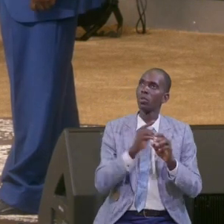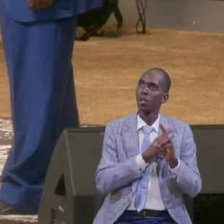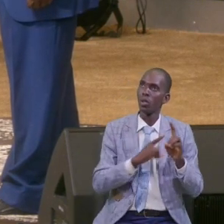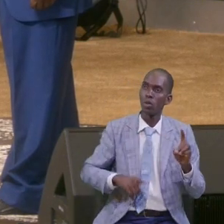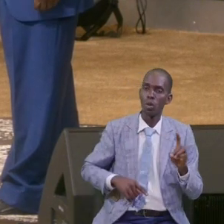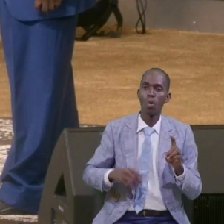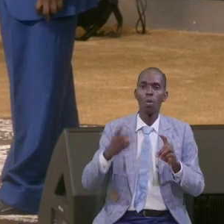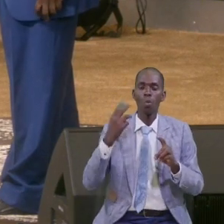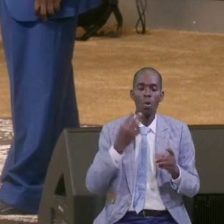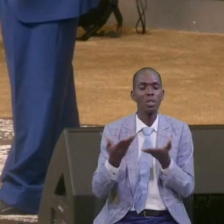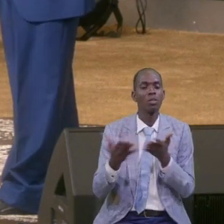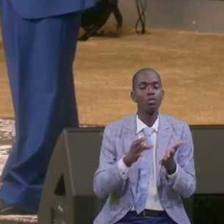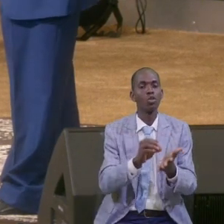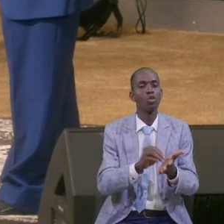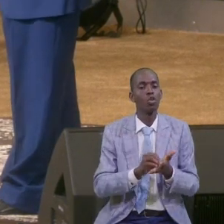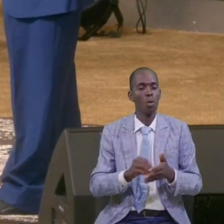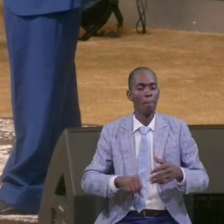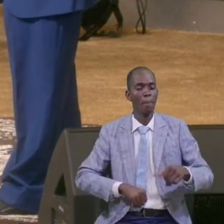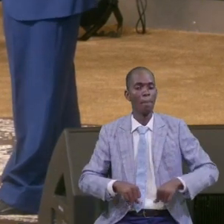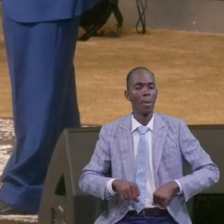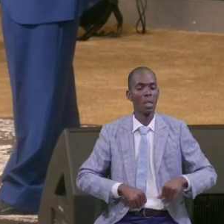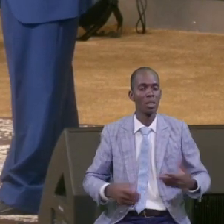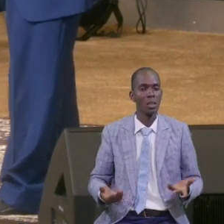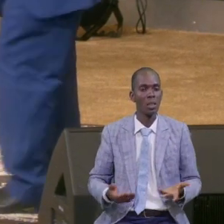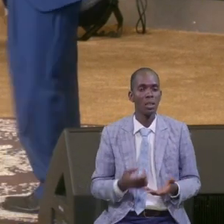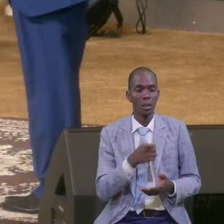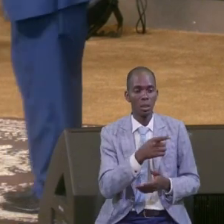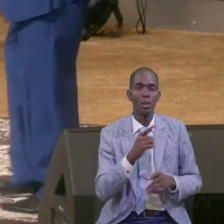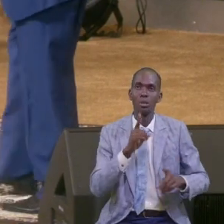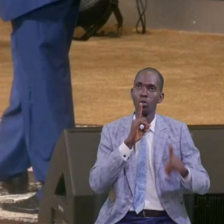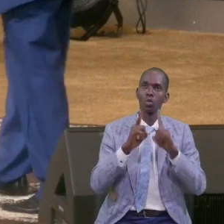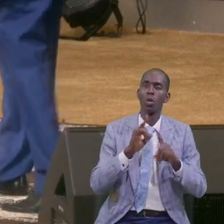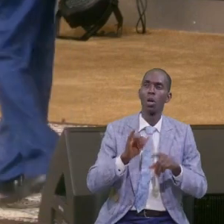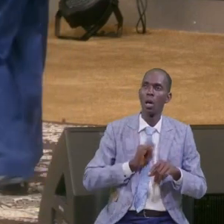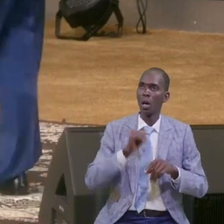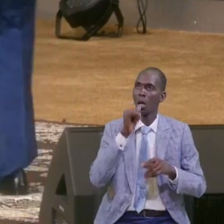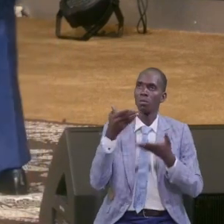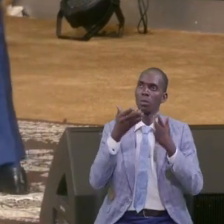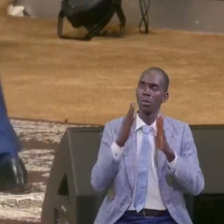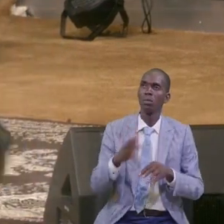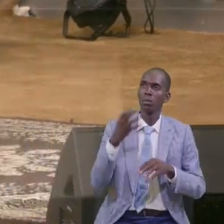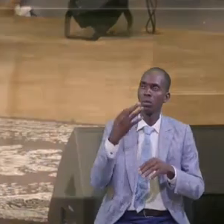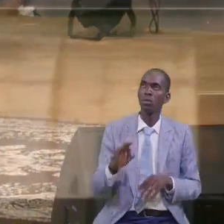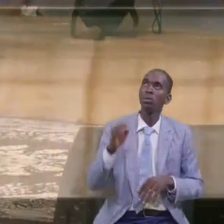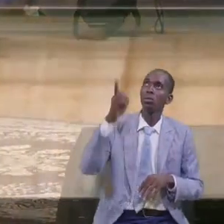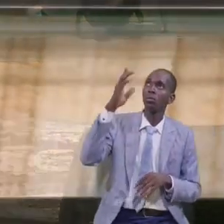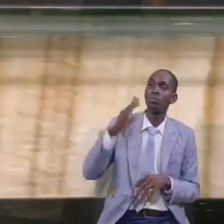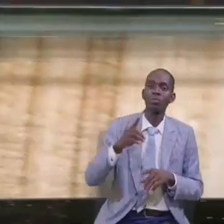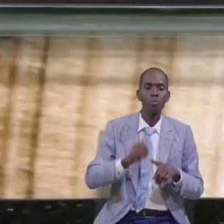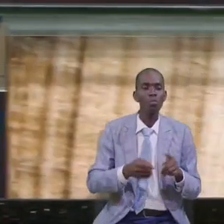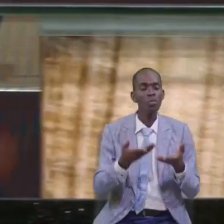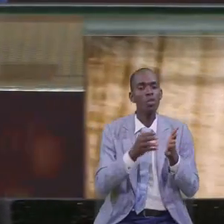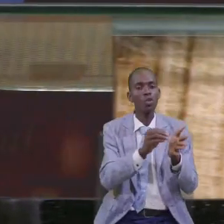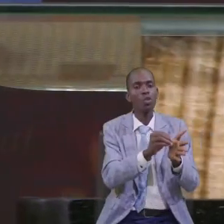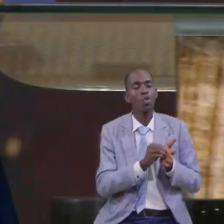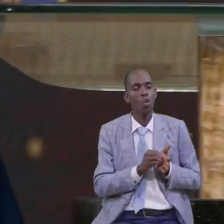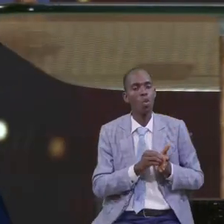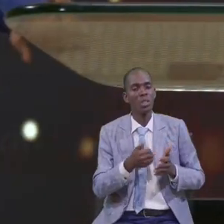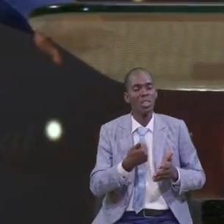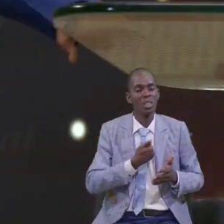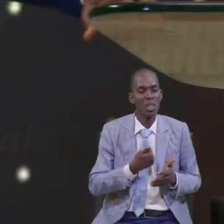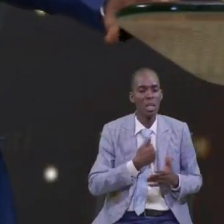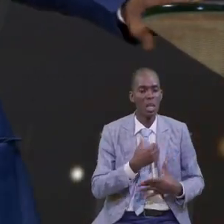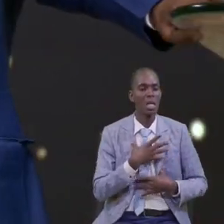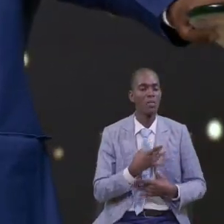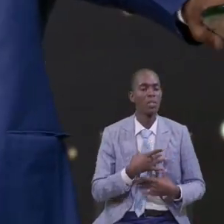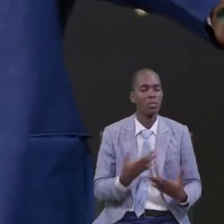serving his own ego. He said he was servant of the Lord. He was serving his own project. He said he was servant